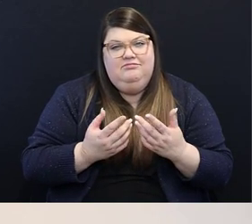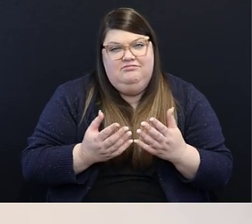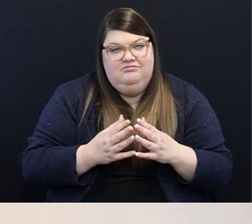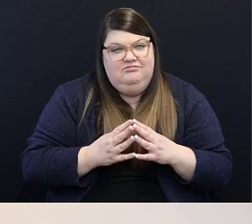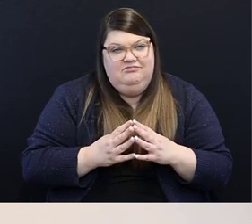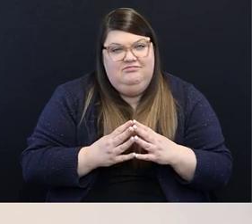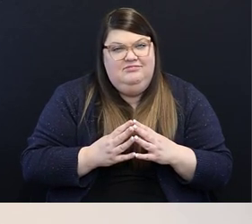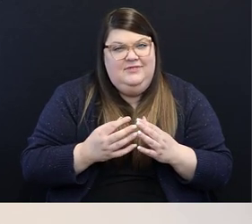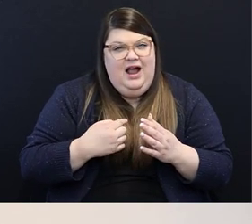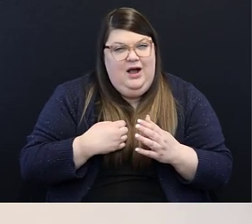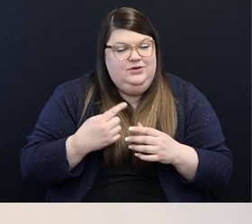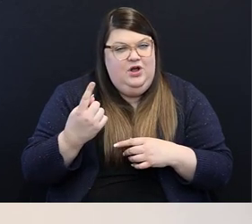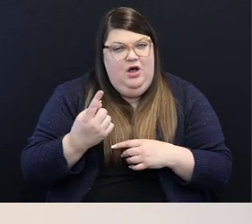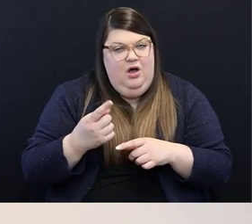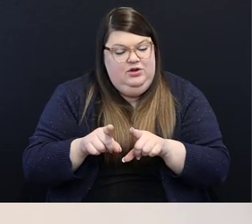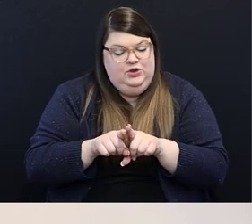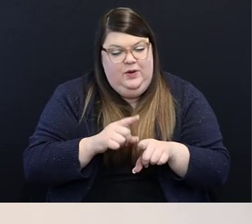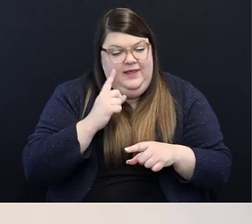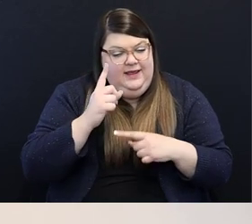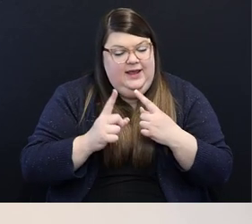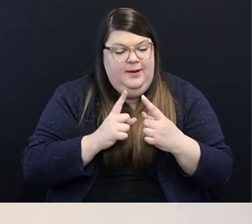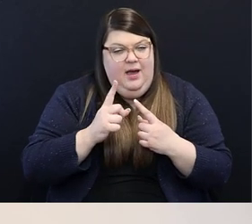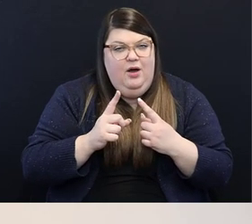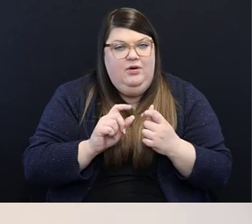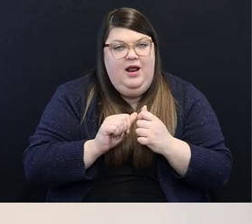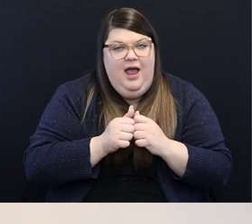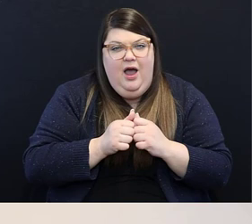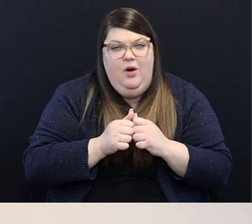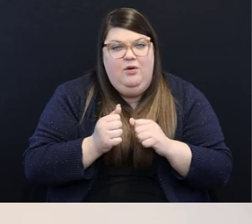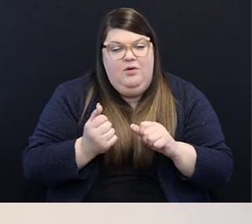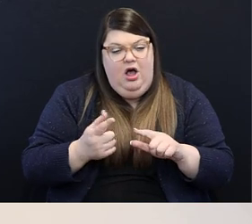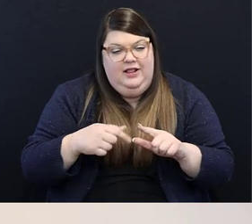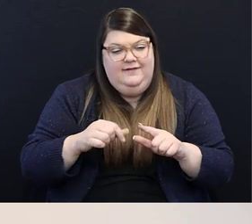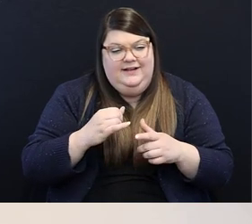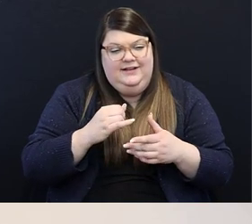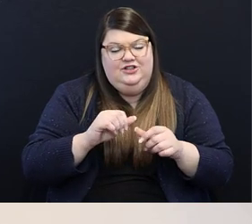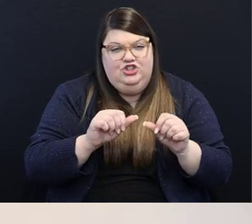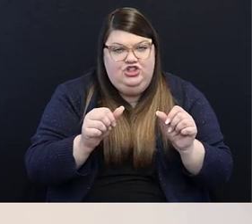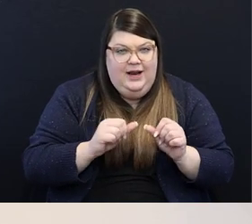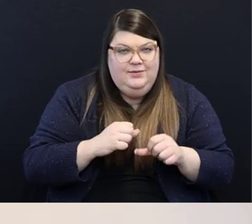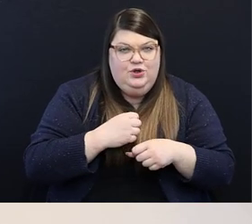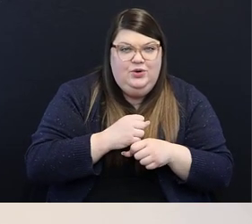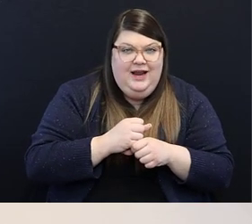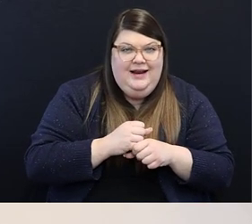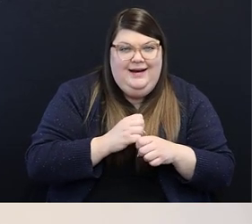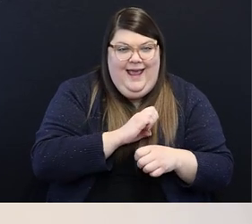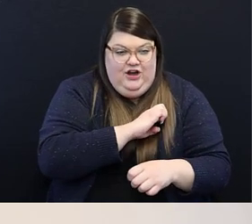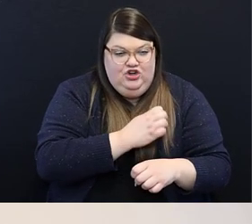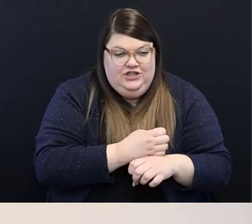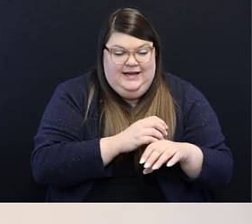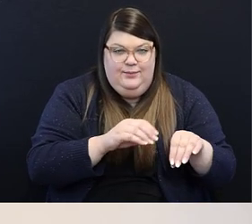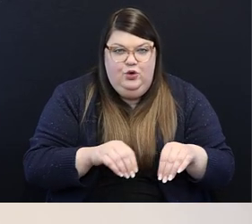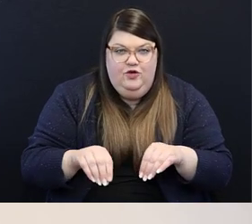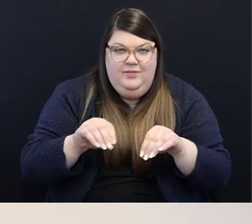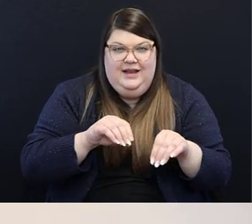I was also thinking about how all of these shapes could create energy and movement within the stillness and the